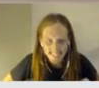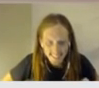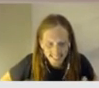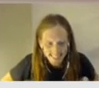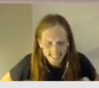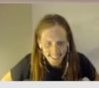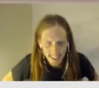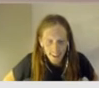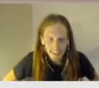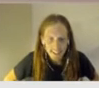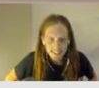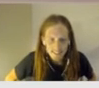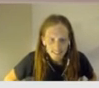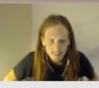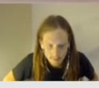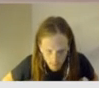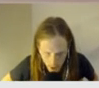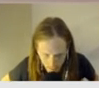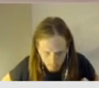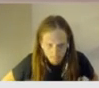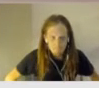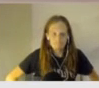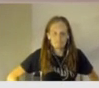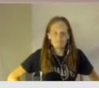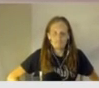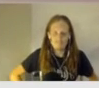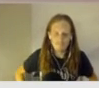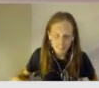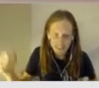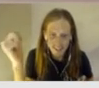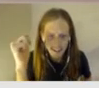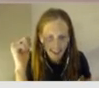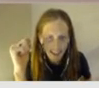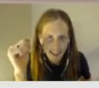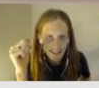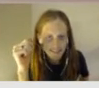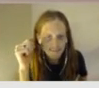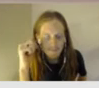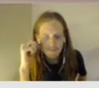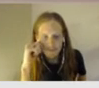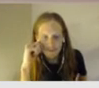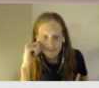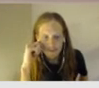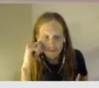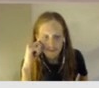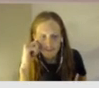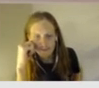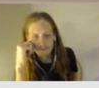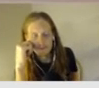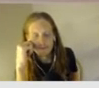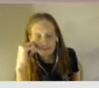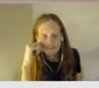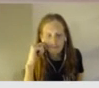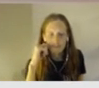It's funny, you know, I'm kind of an introvert. Me too. And yet I've chosen a career, journalism, that forces